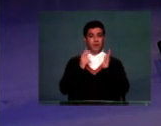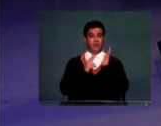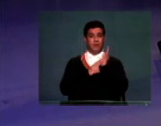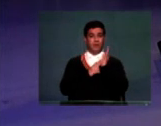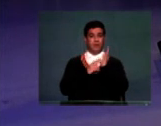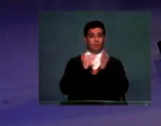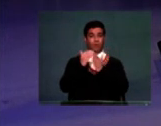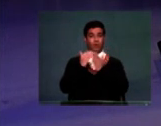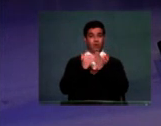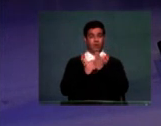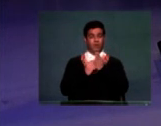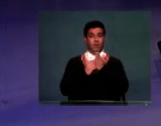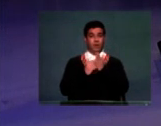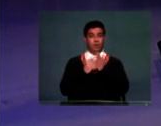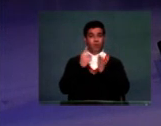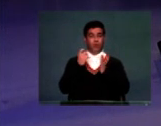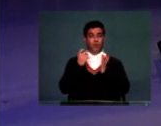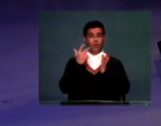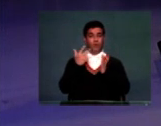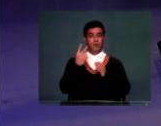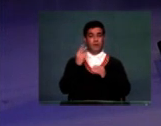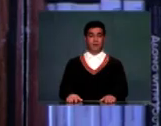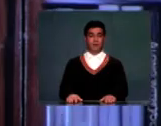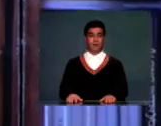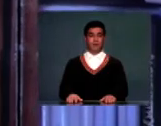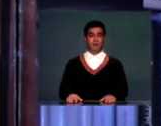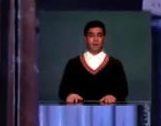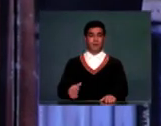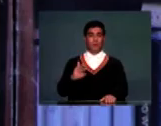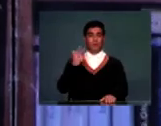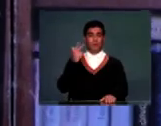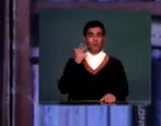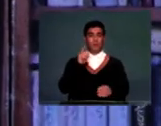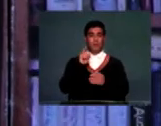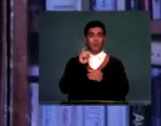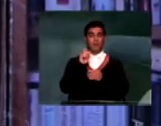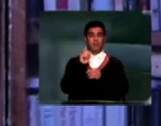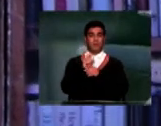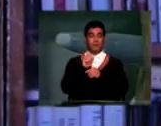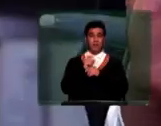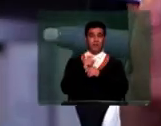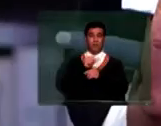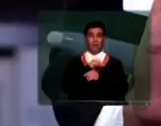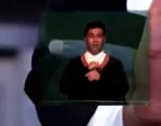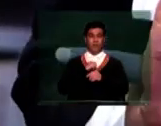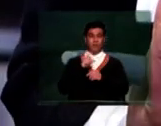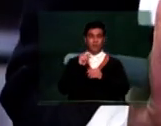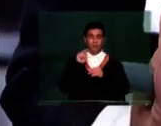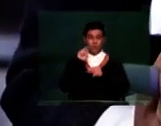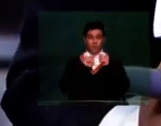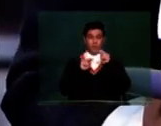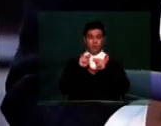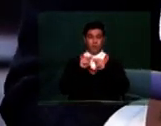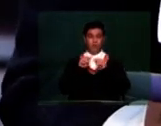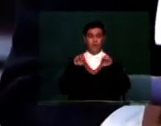28 paragraf asosida 132 betdagi 3 mashqni mustaqil ravishda yarim reaksiyalar